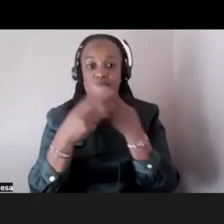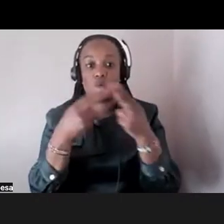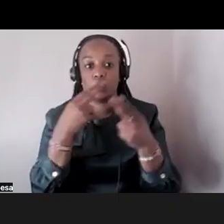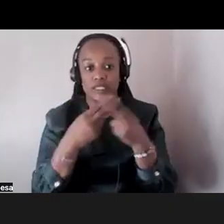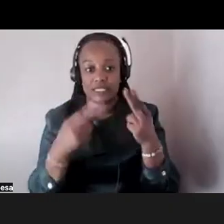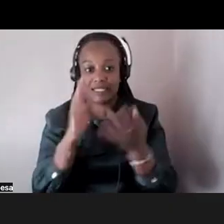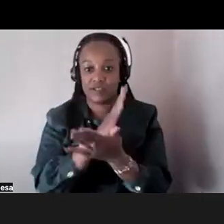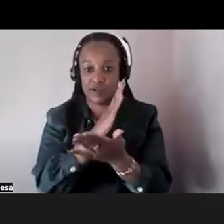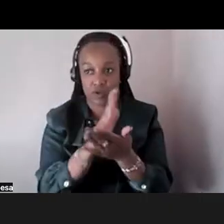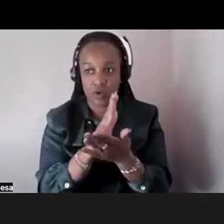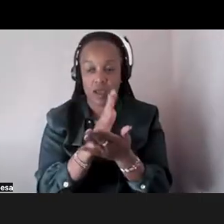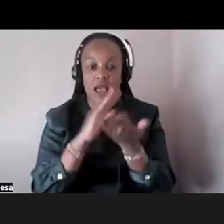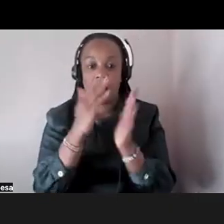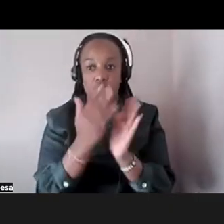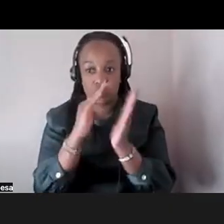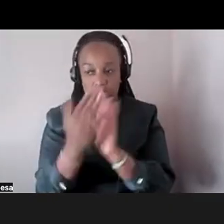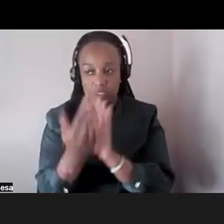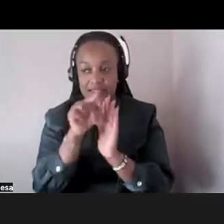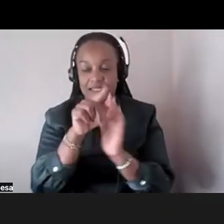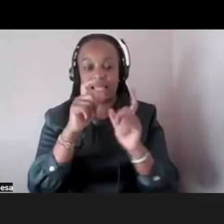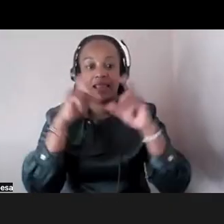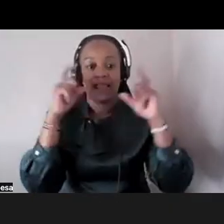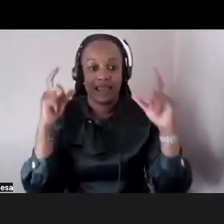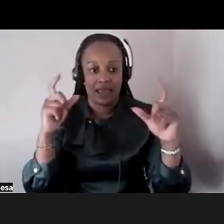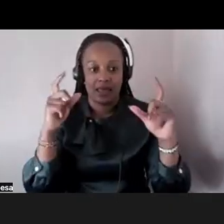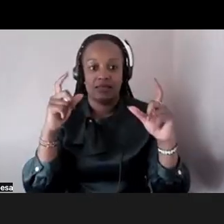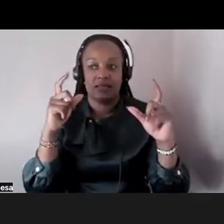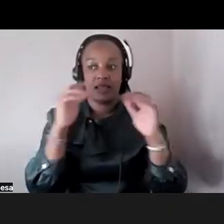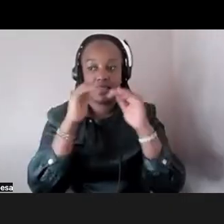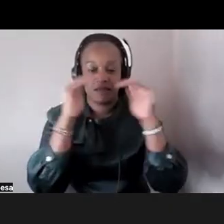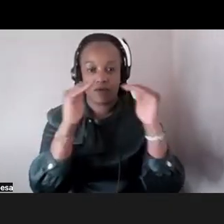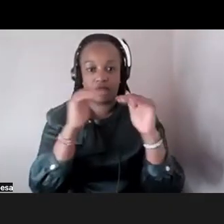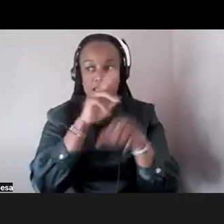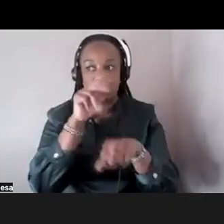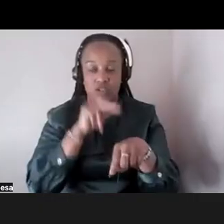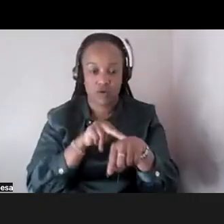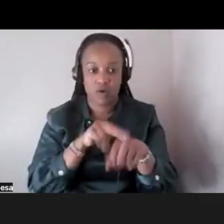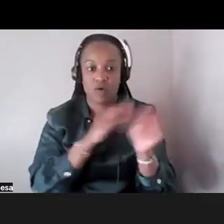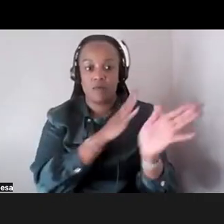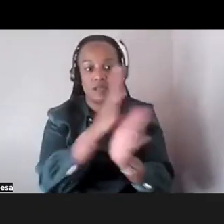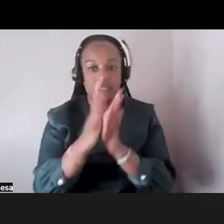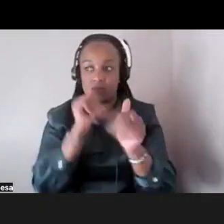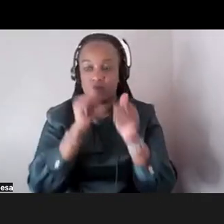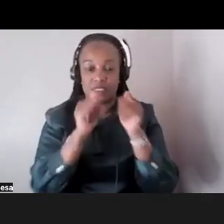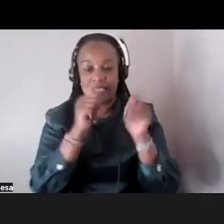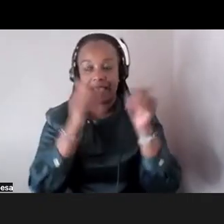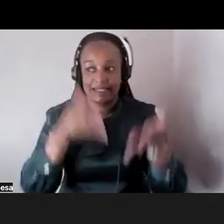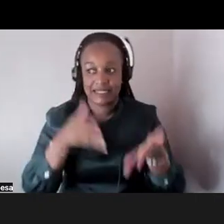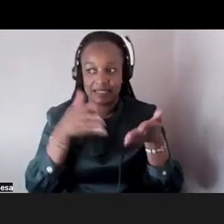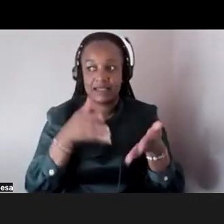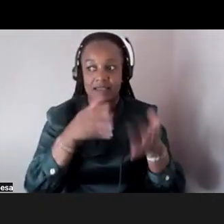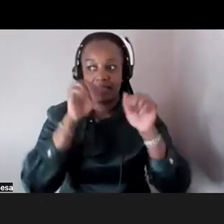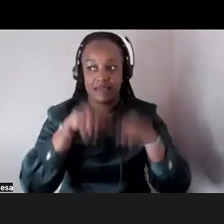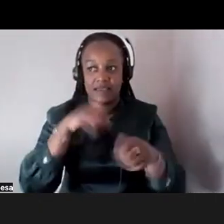health system is a part of a larger effort at the country level, and these national plans that exist can include a strong